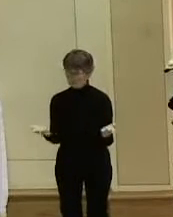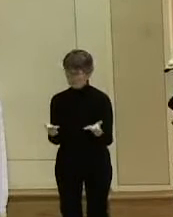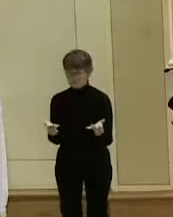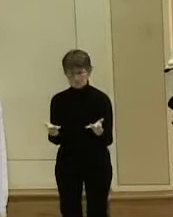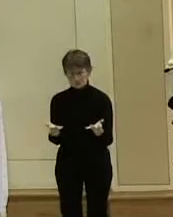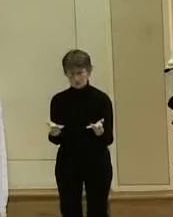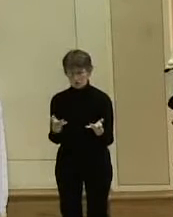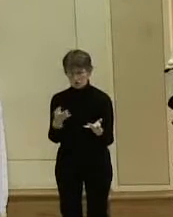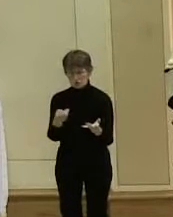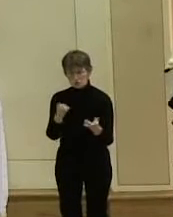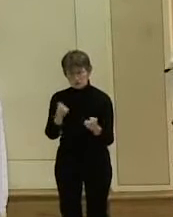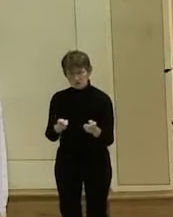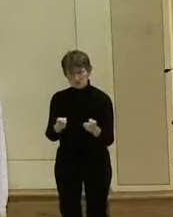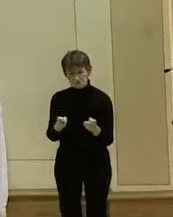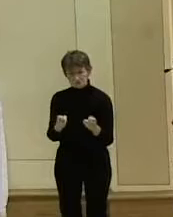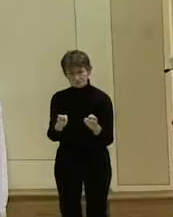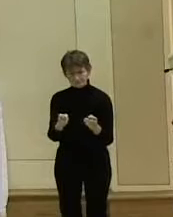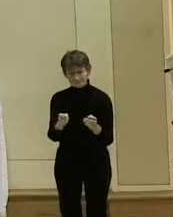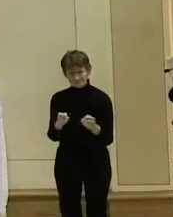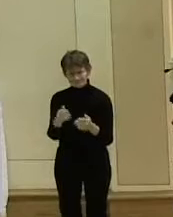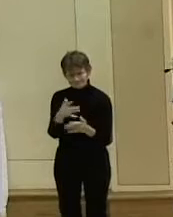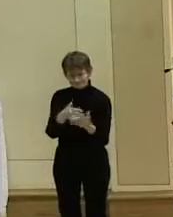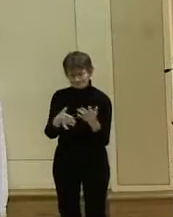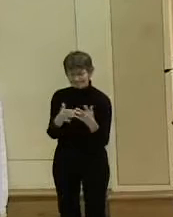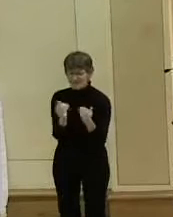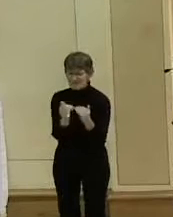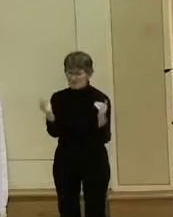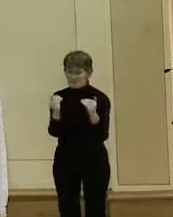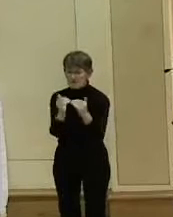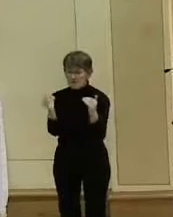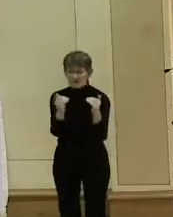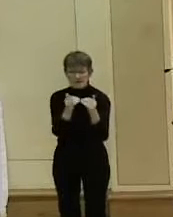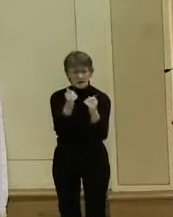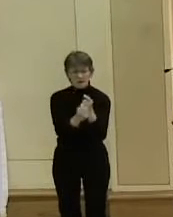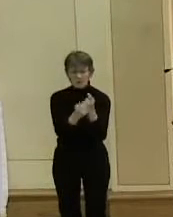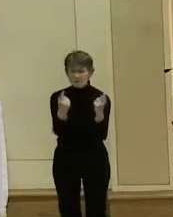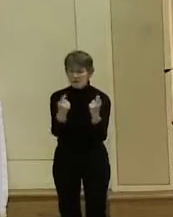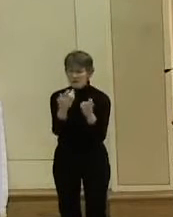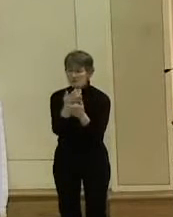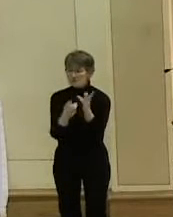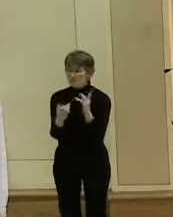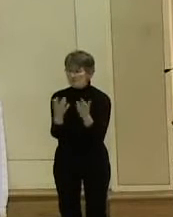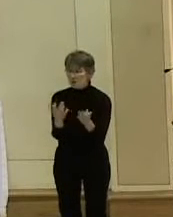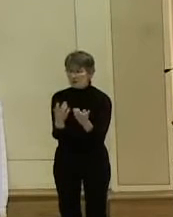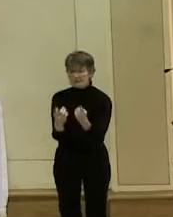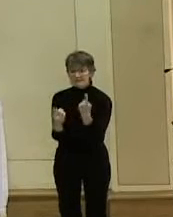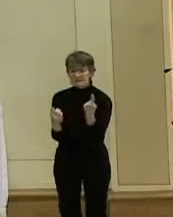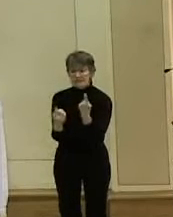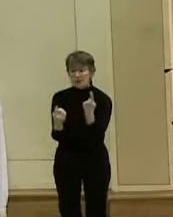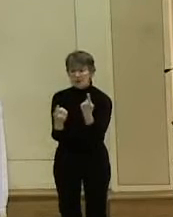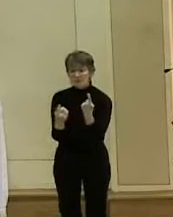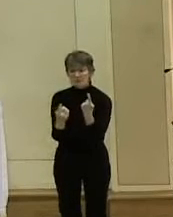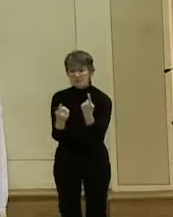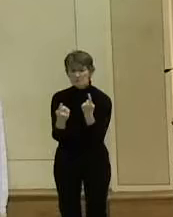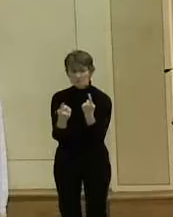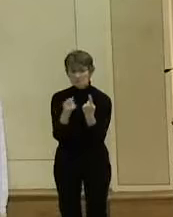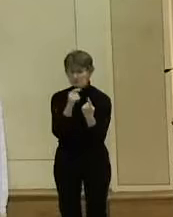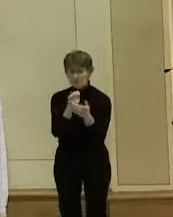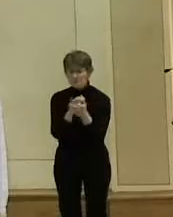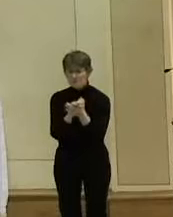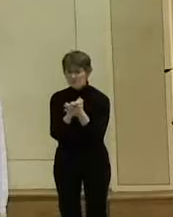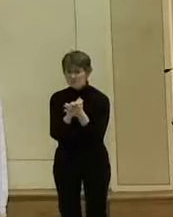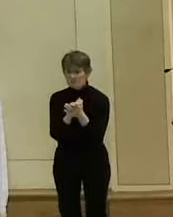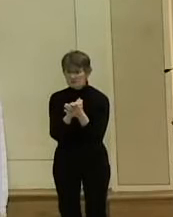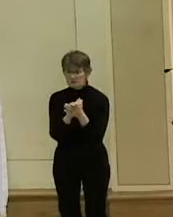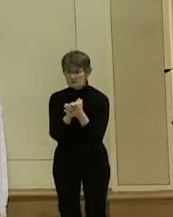another. There are people here who are single, meaning their spouses died. Are